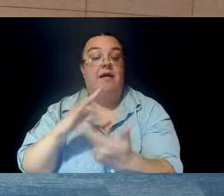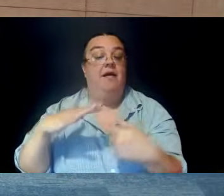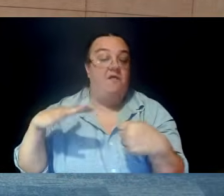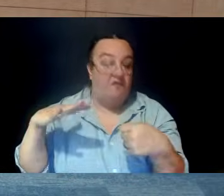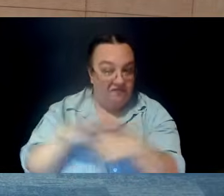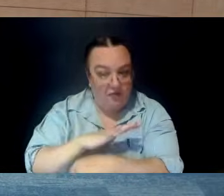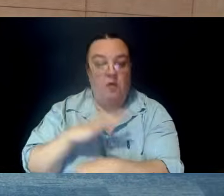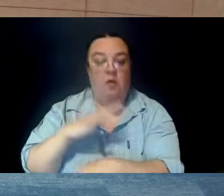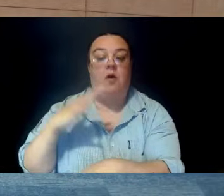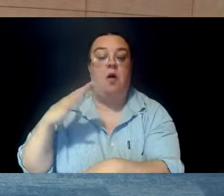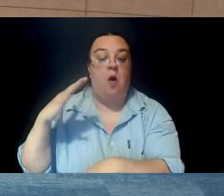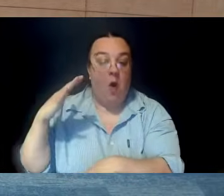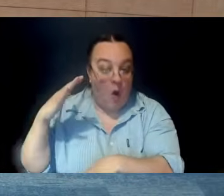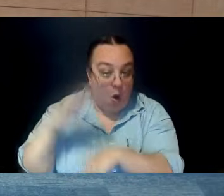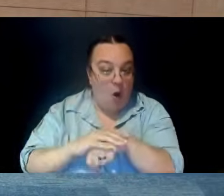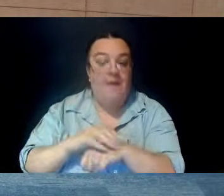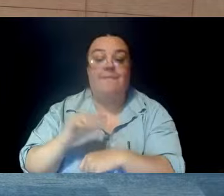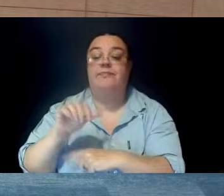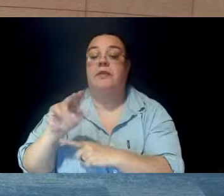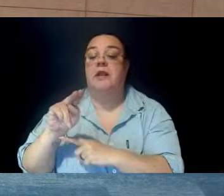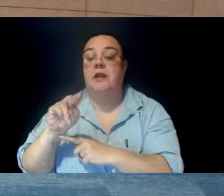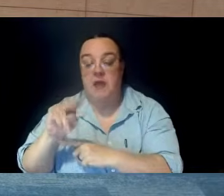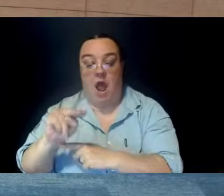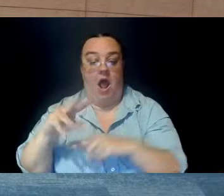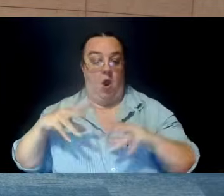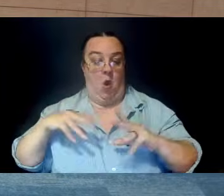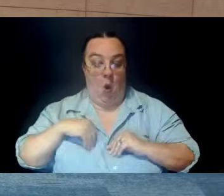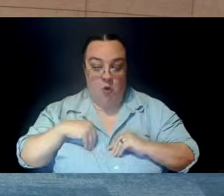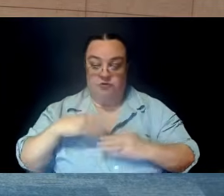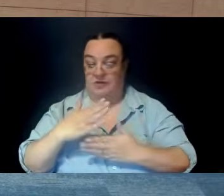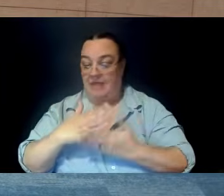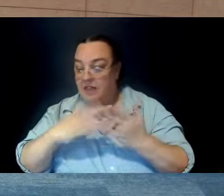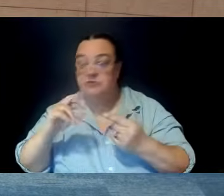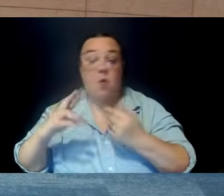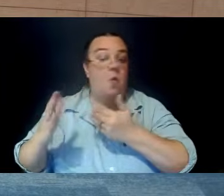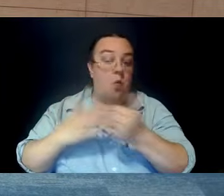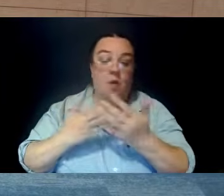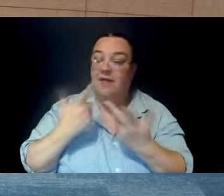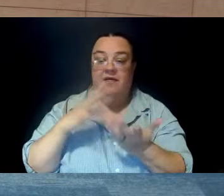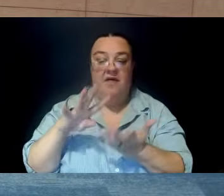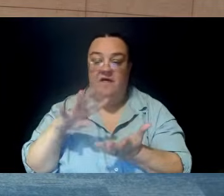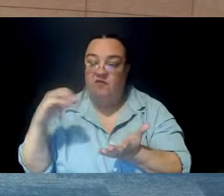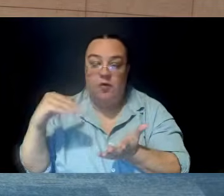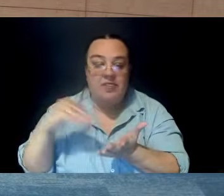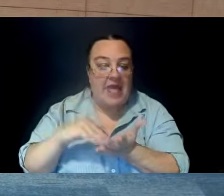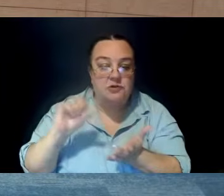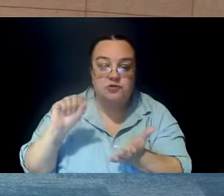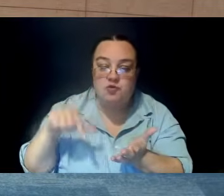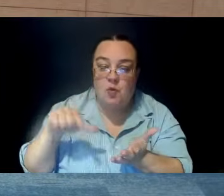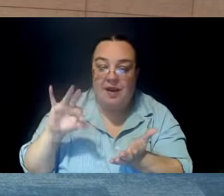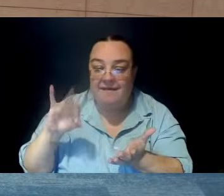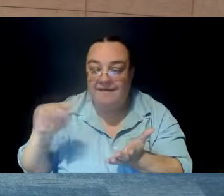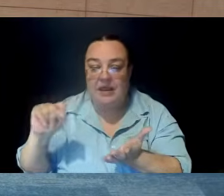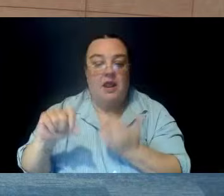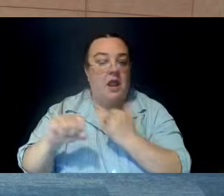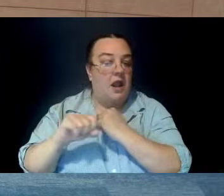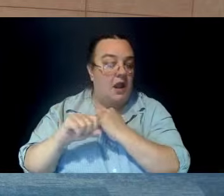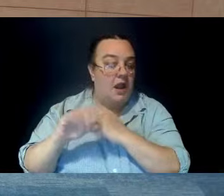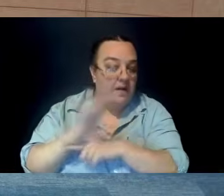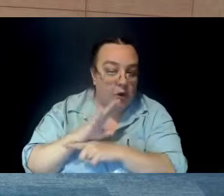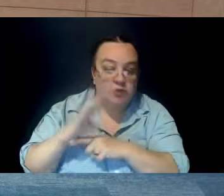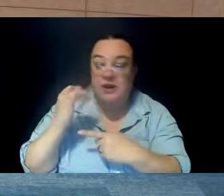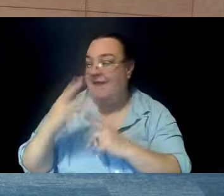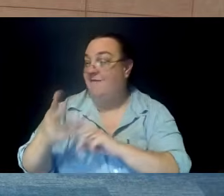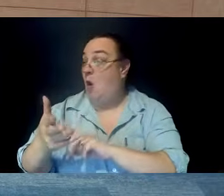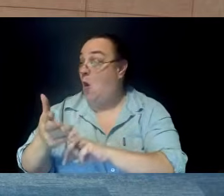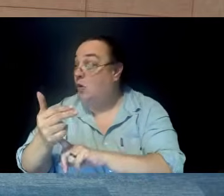on the non-ownership elements. So the 40,000 square feet of commercial. If there's a